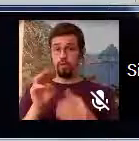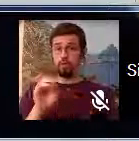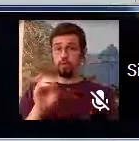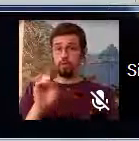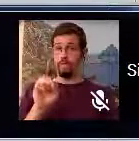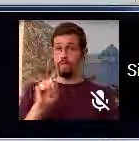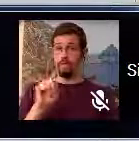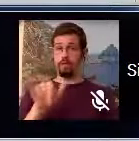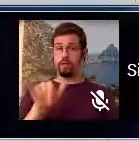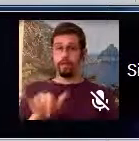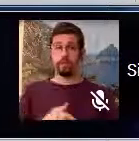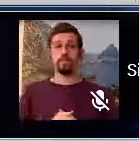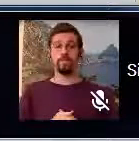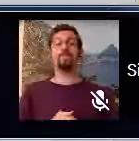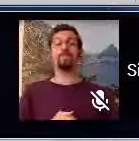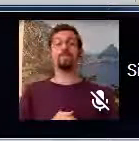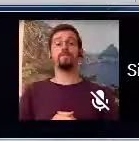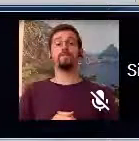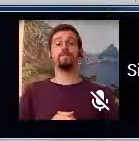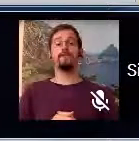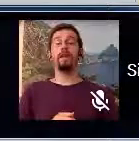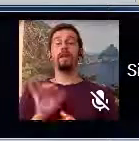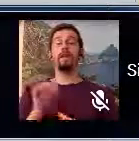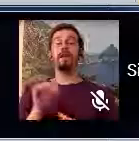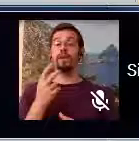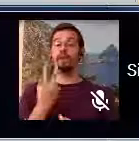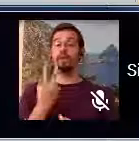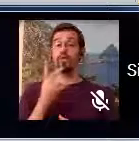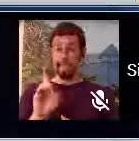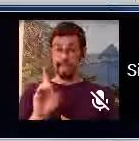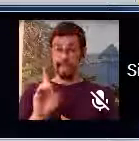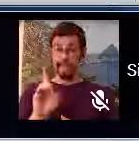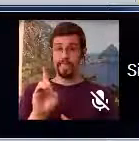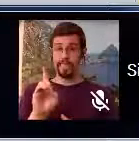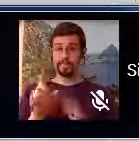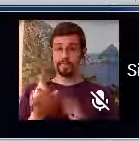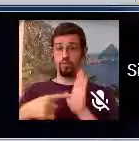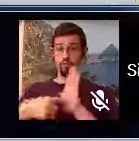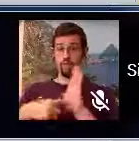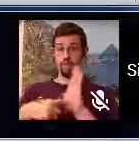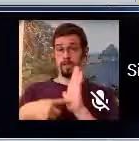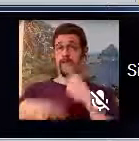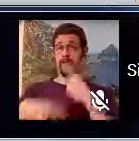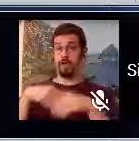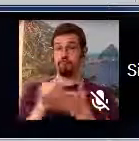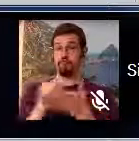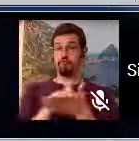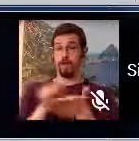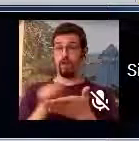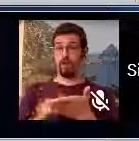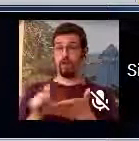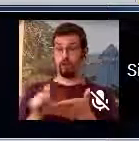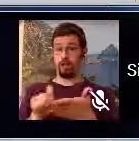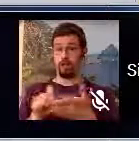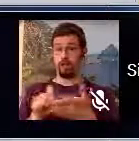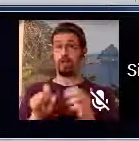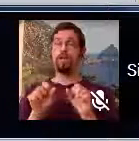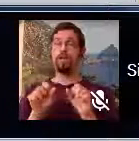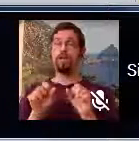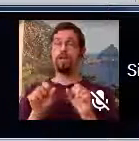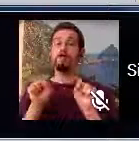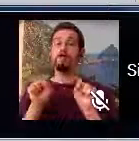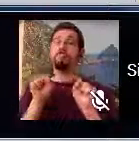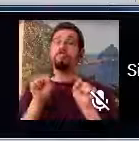The bidimensional representation of SignWriting notations may inadvertently